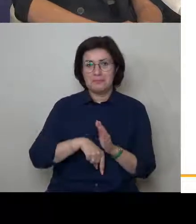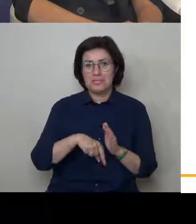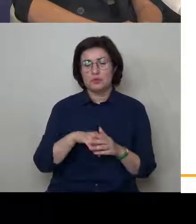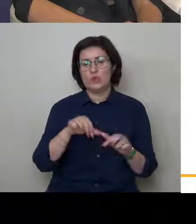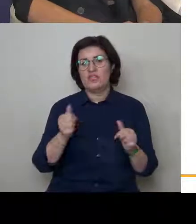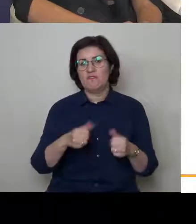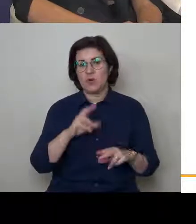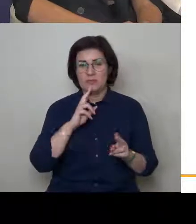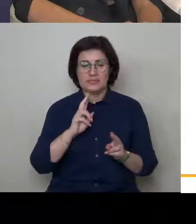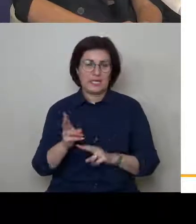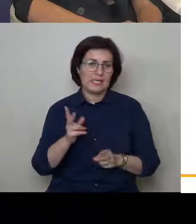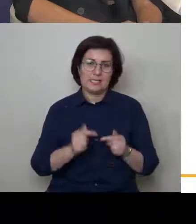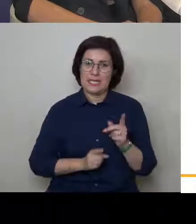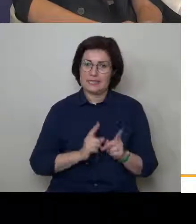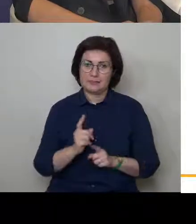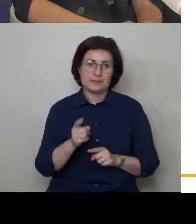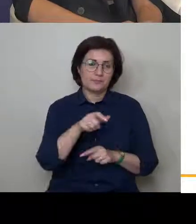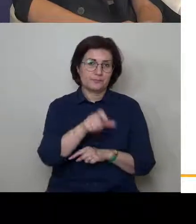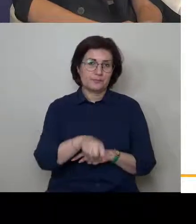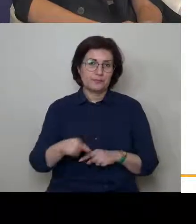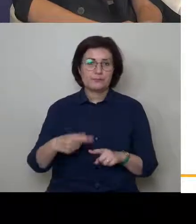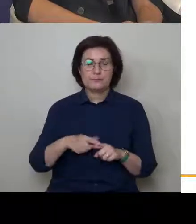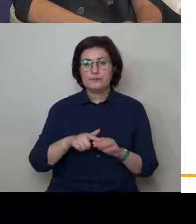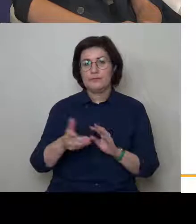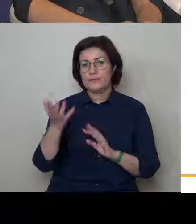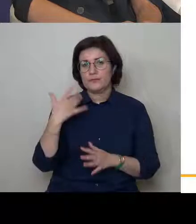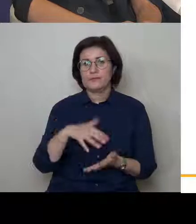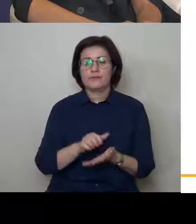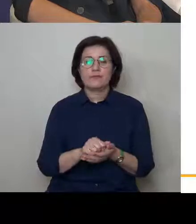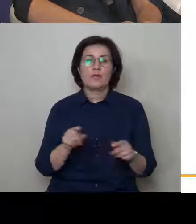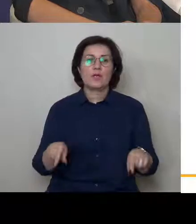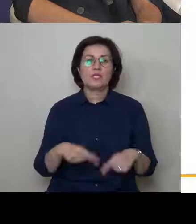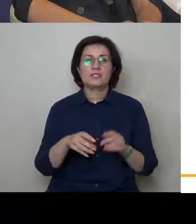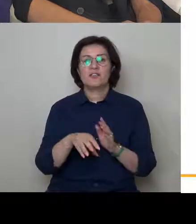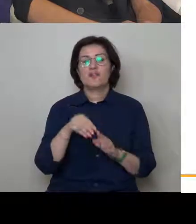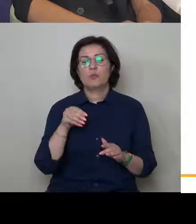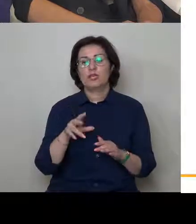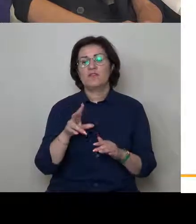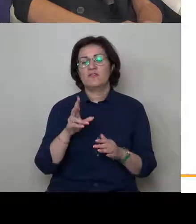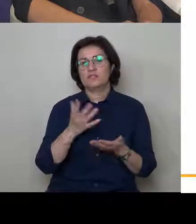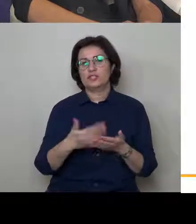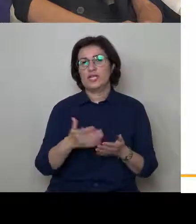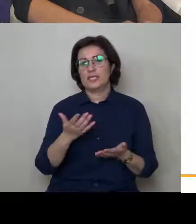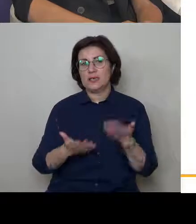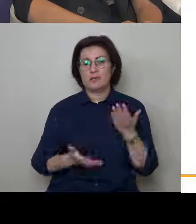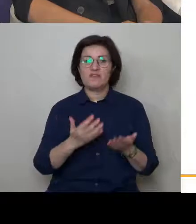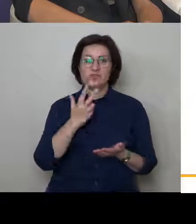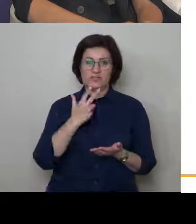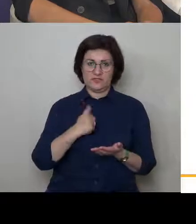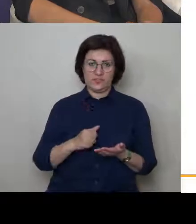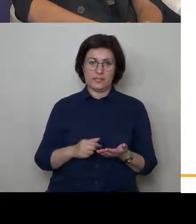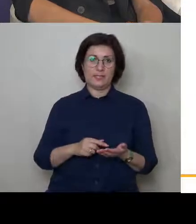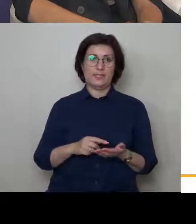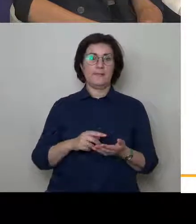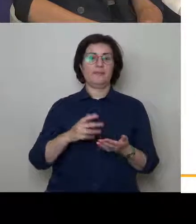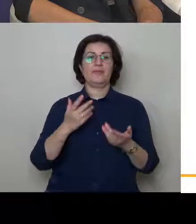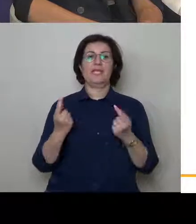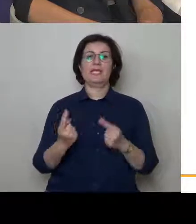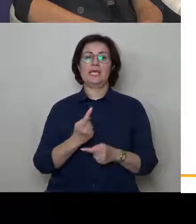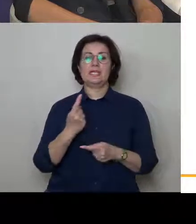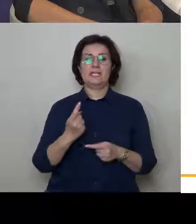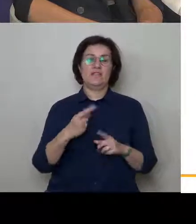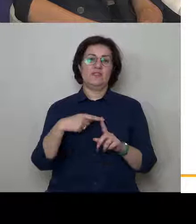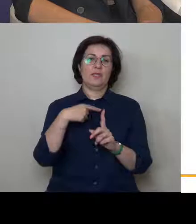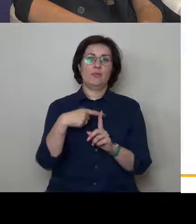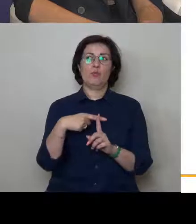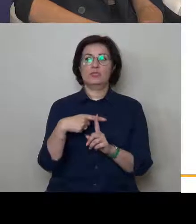complaint. Well, of course, the requirements for the complaints are the same. They have not changed. The people who manage